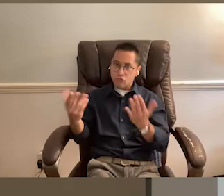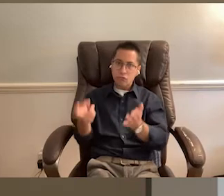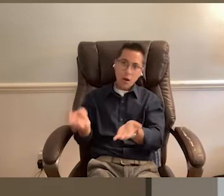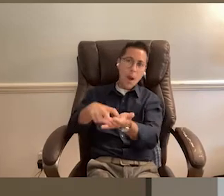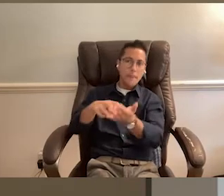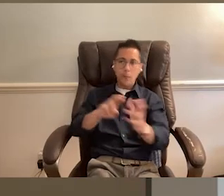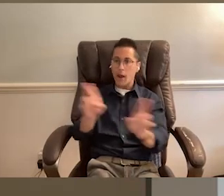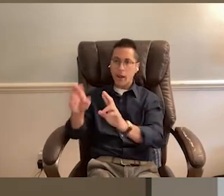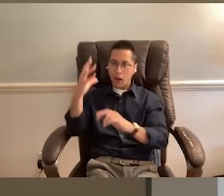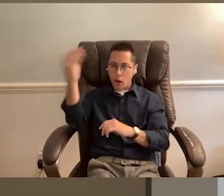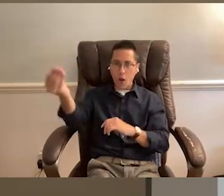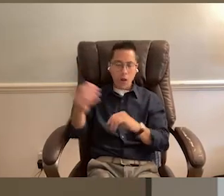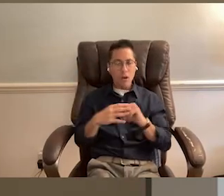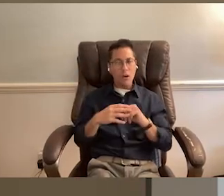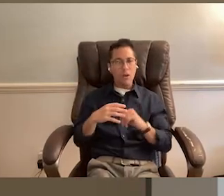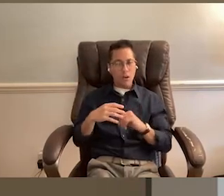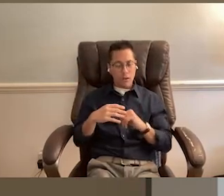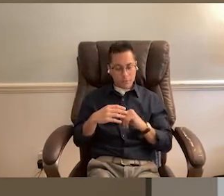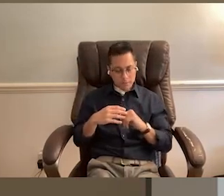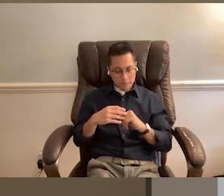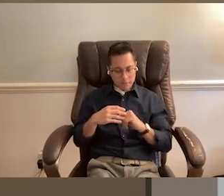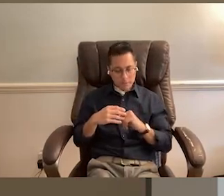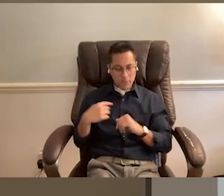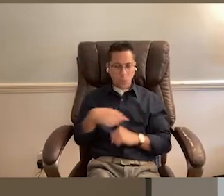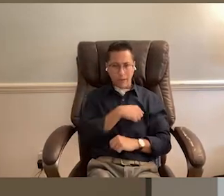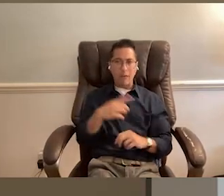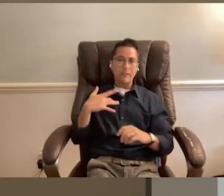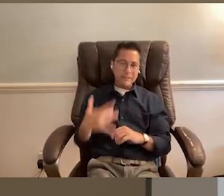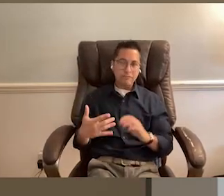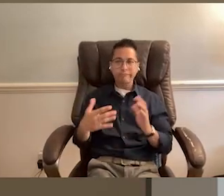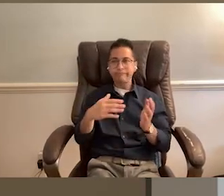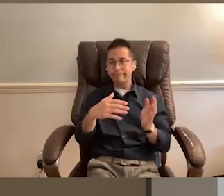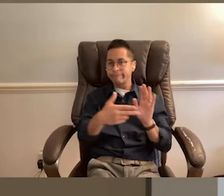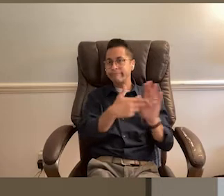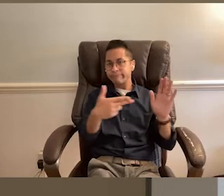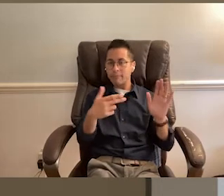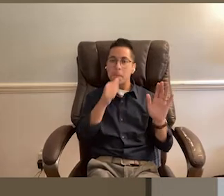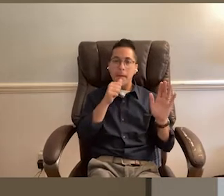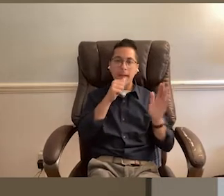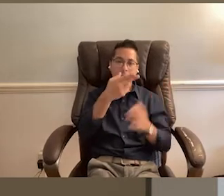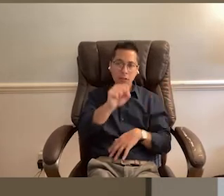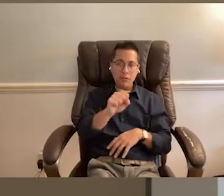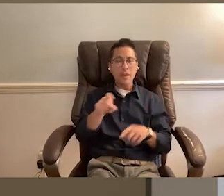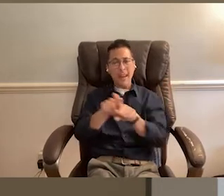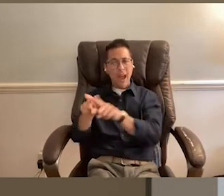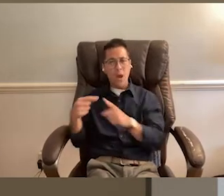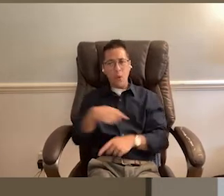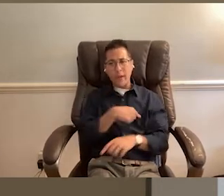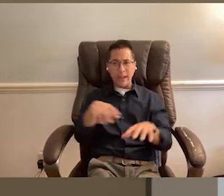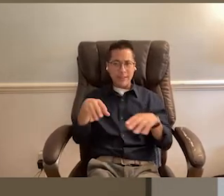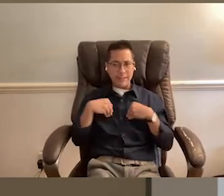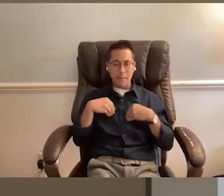a 4-bed, 2-bath style, either dorm or apartment. And all 4 of those will be OCT students. If someone needs a little